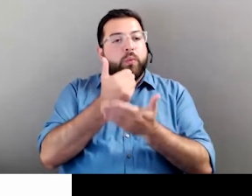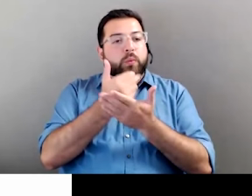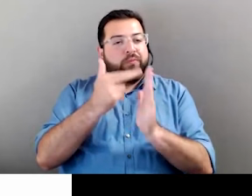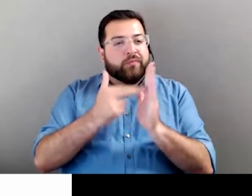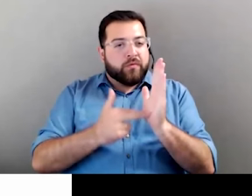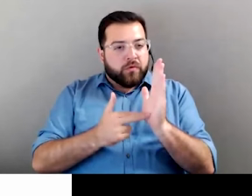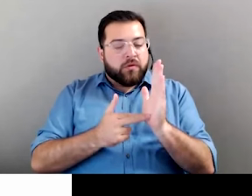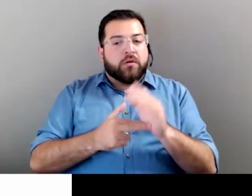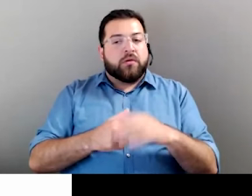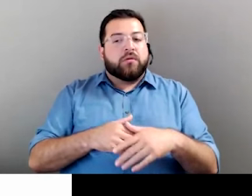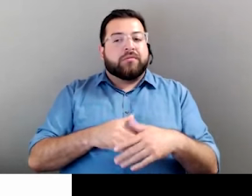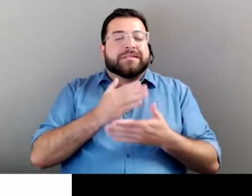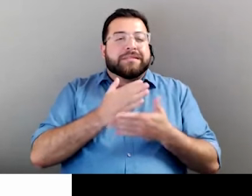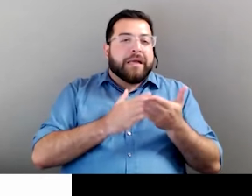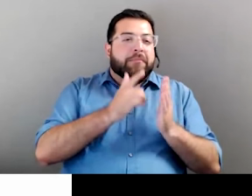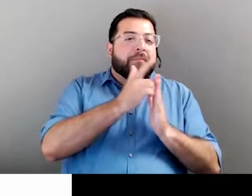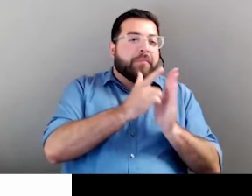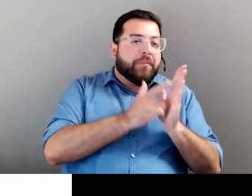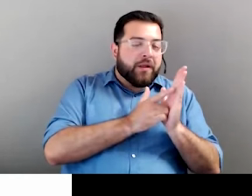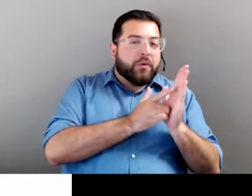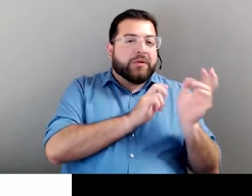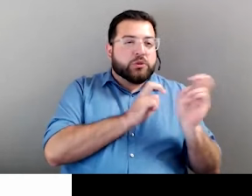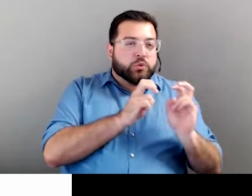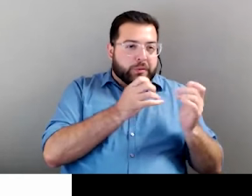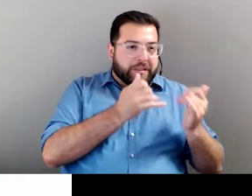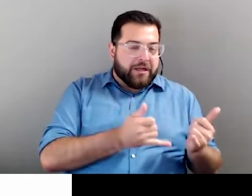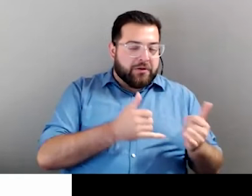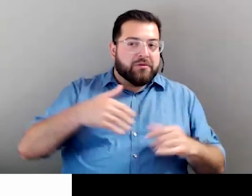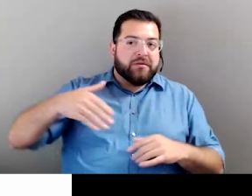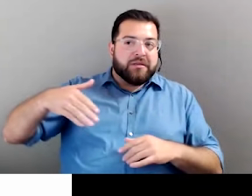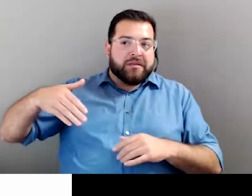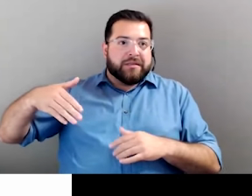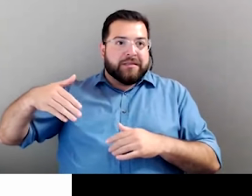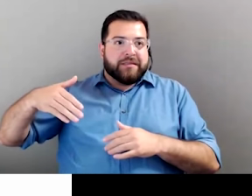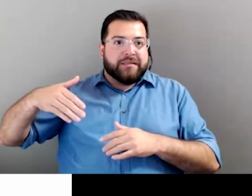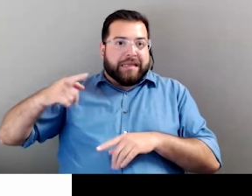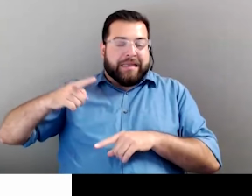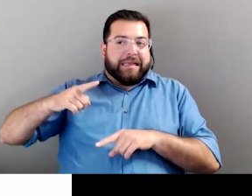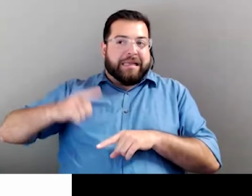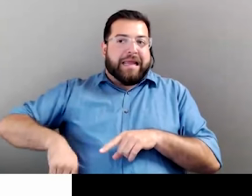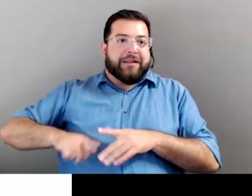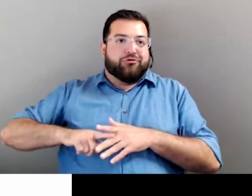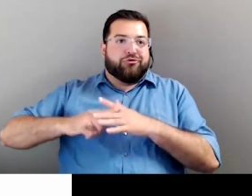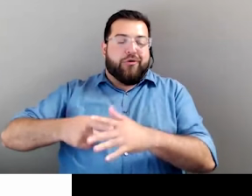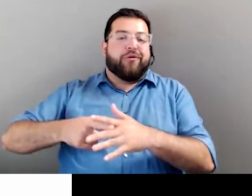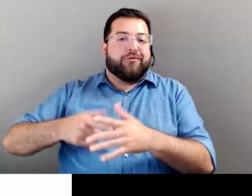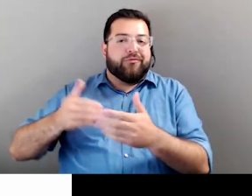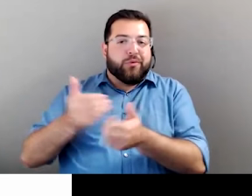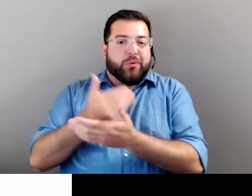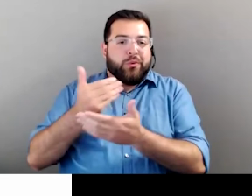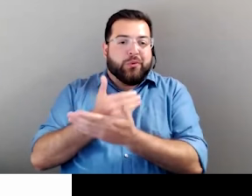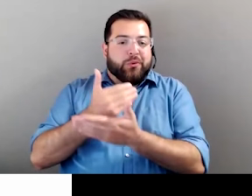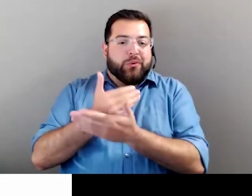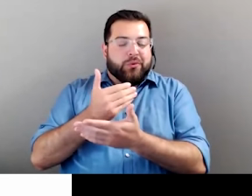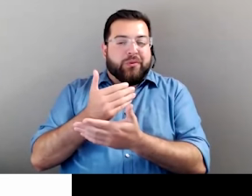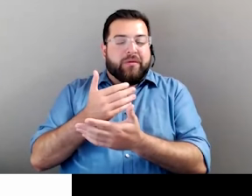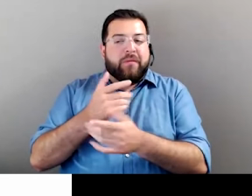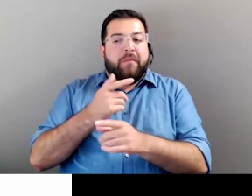there's some legal issues, and so we can't implement them just yet. And so I'm just gonna focus on the 2020 regs for now. There